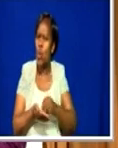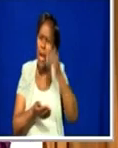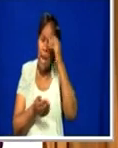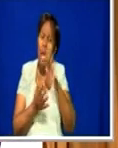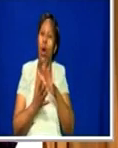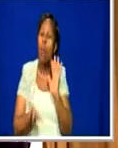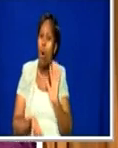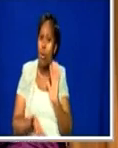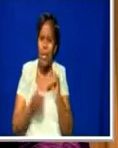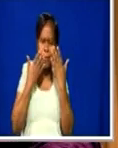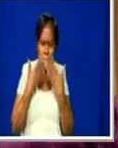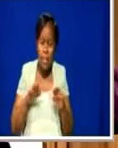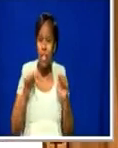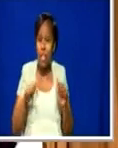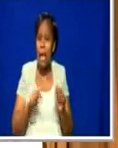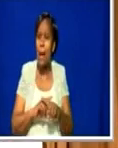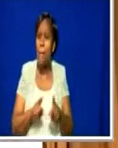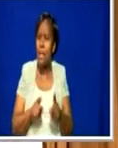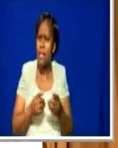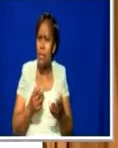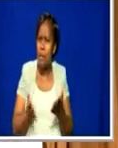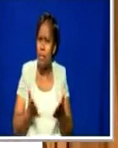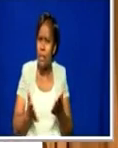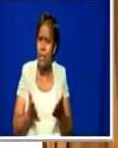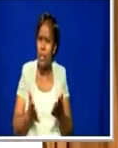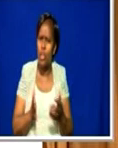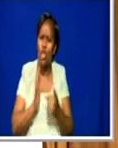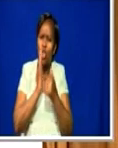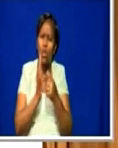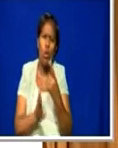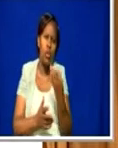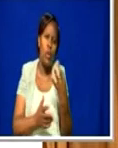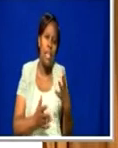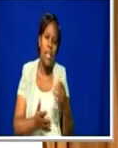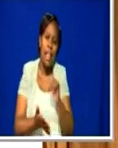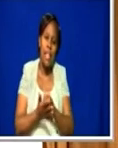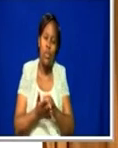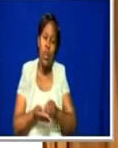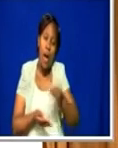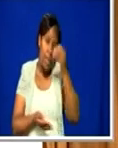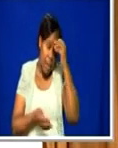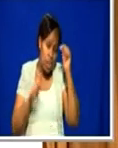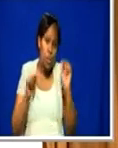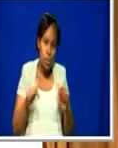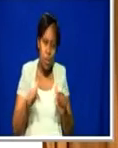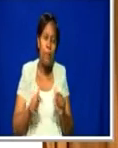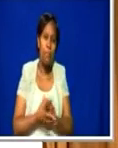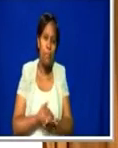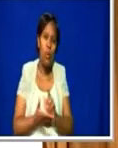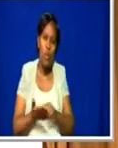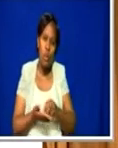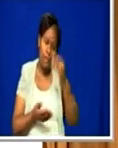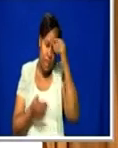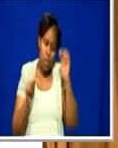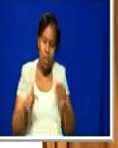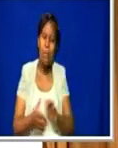know. We can't finish it here. But maybe can you just highlight maybe one or two things that maybe you need our viewers to be able to know about what we've just